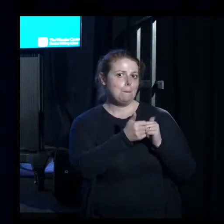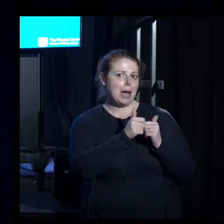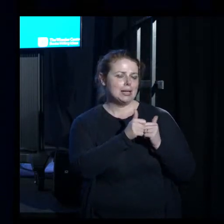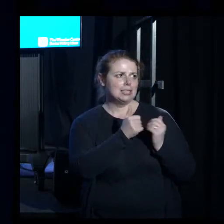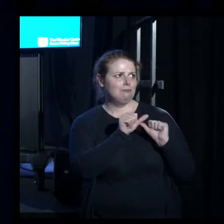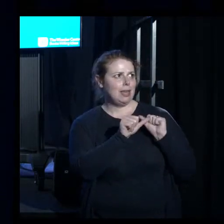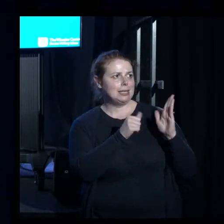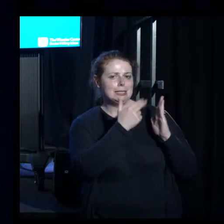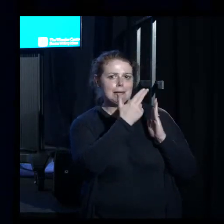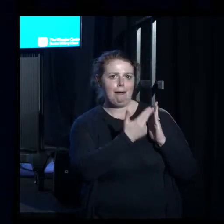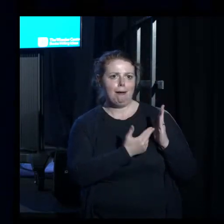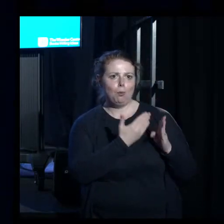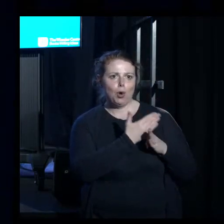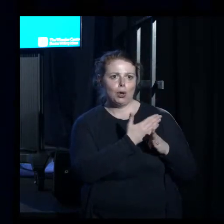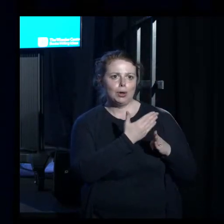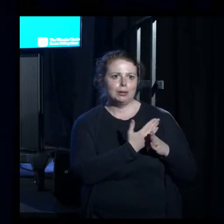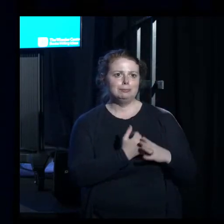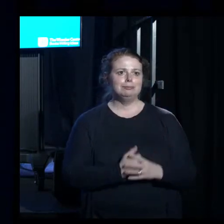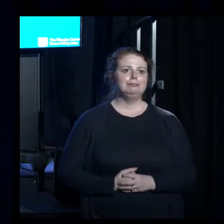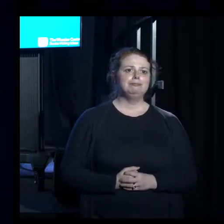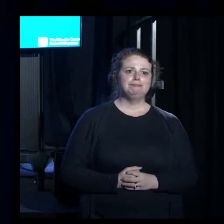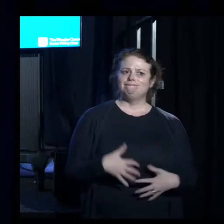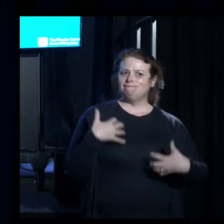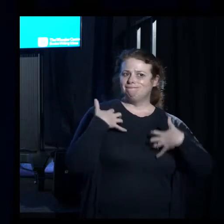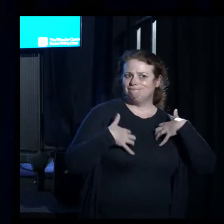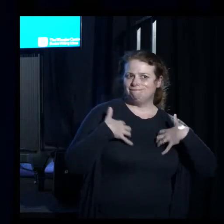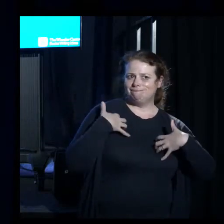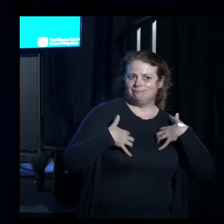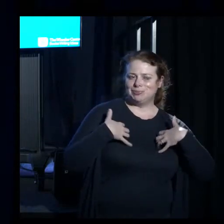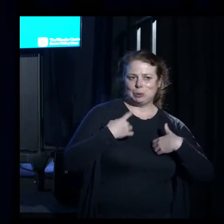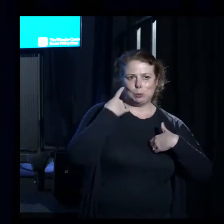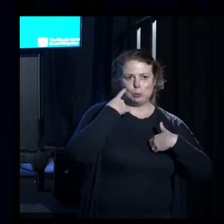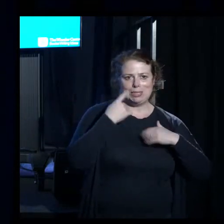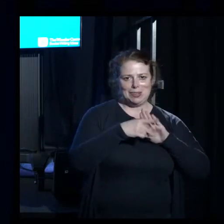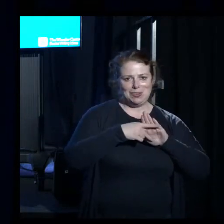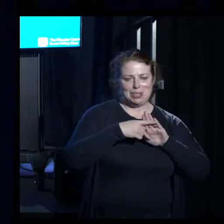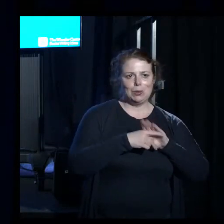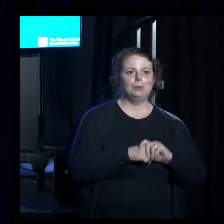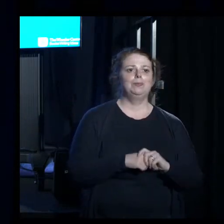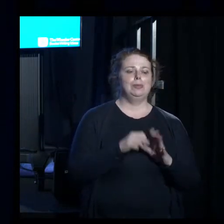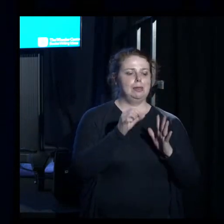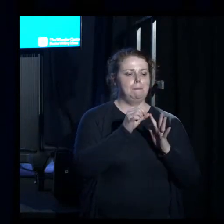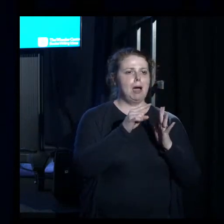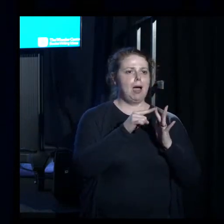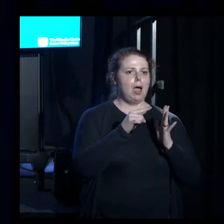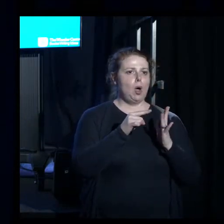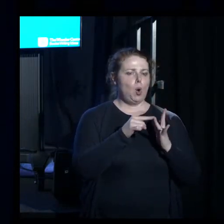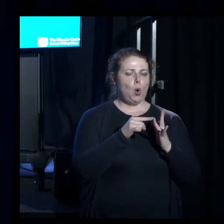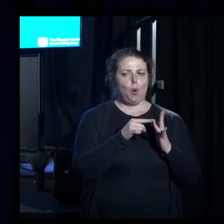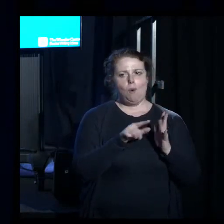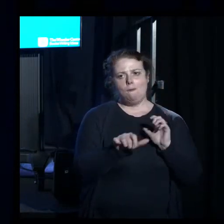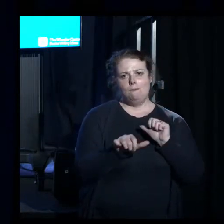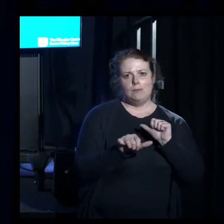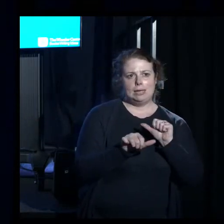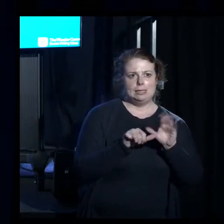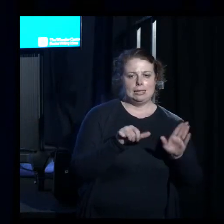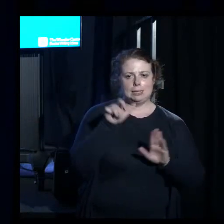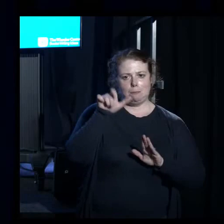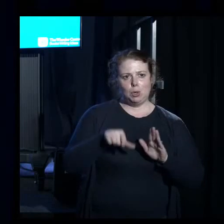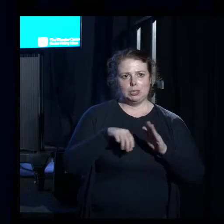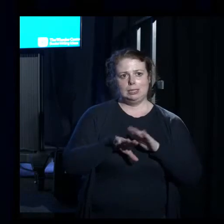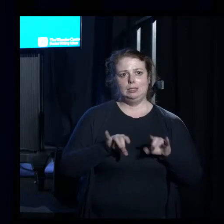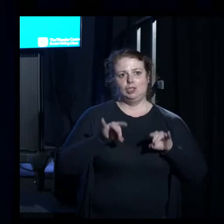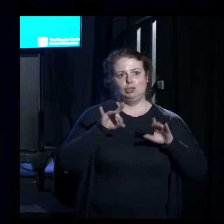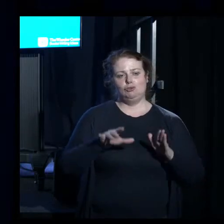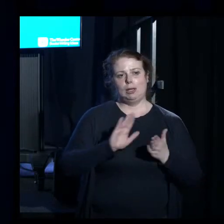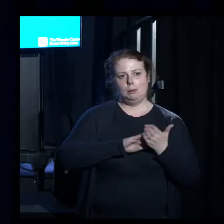incredible artwork. So really excited for you to see that as well. Pai O is quite a legendary figure in the Australian